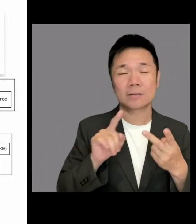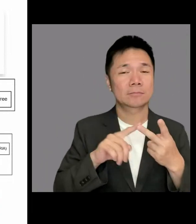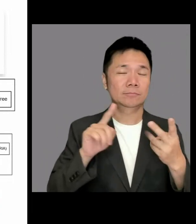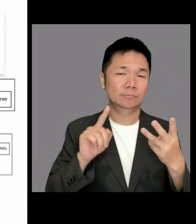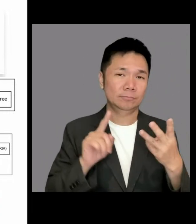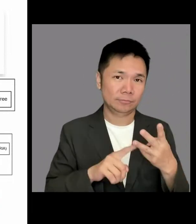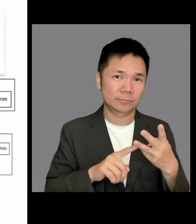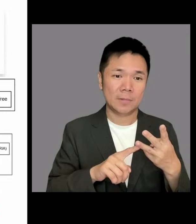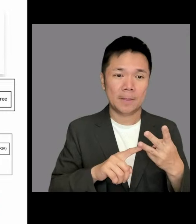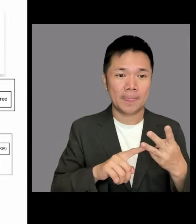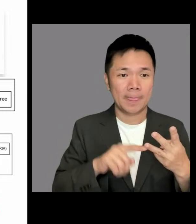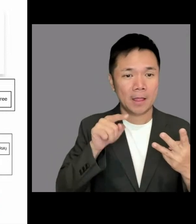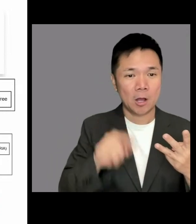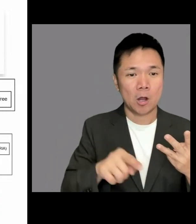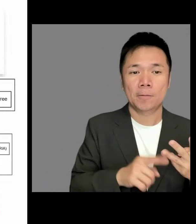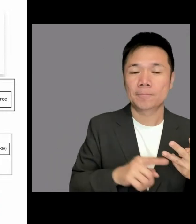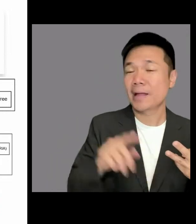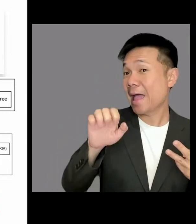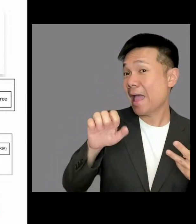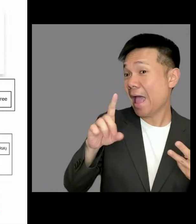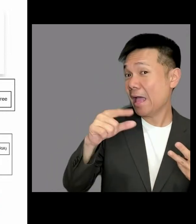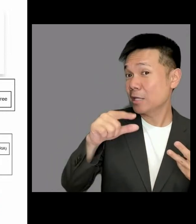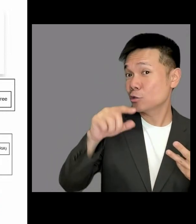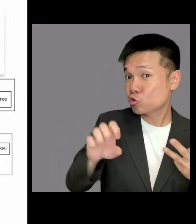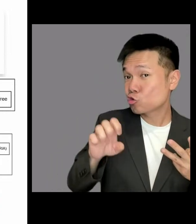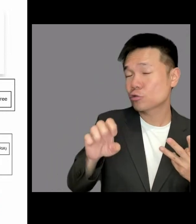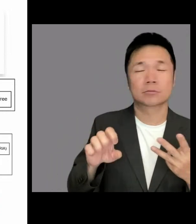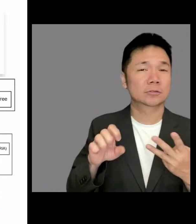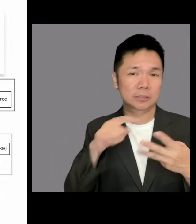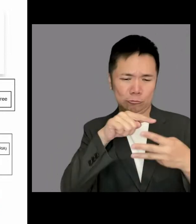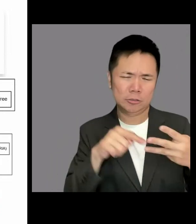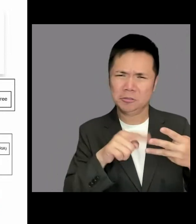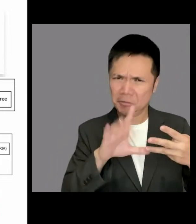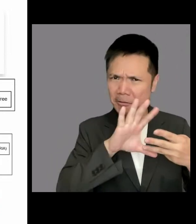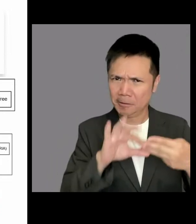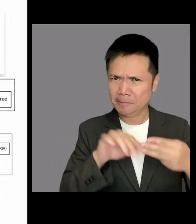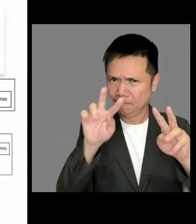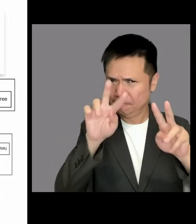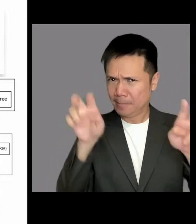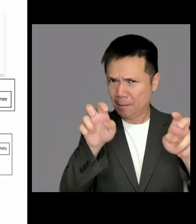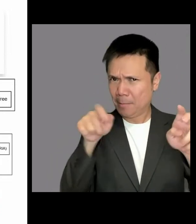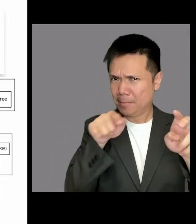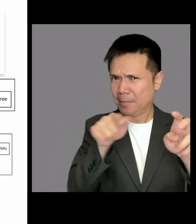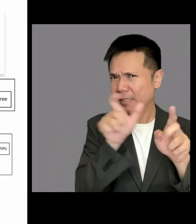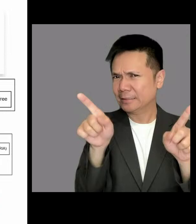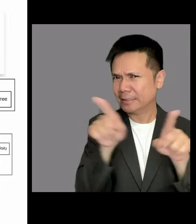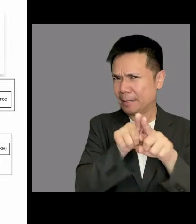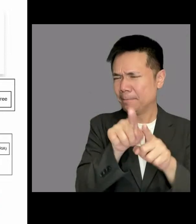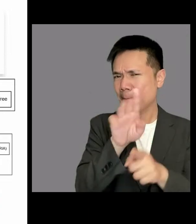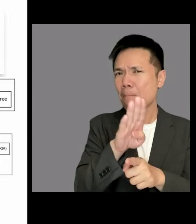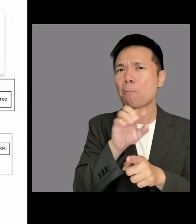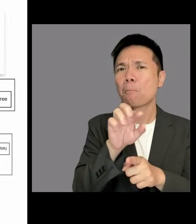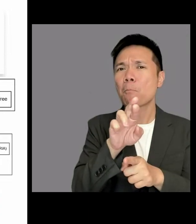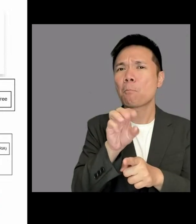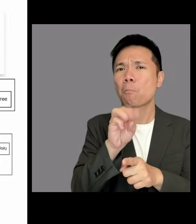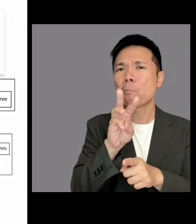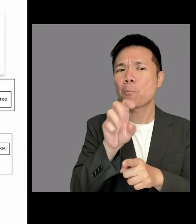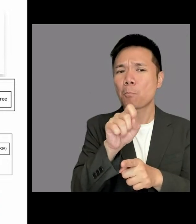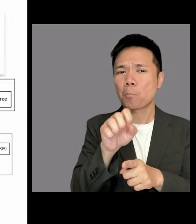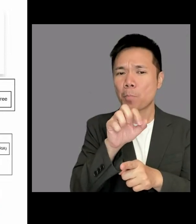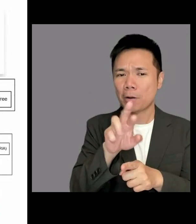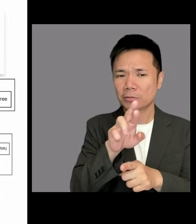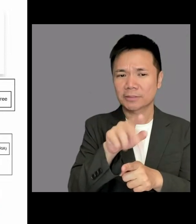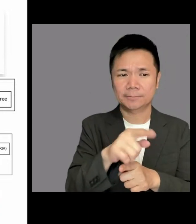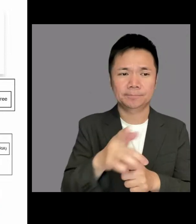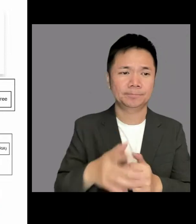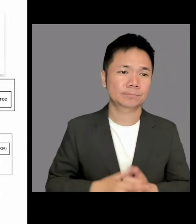actually interpret accessibility APIs and the actual model in which it caches the page and such, and